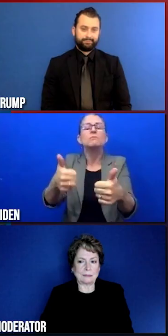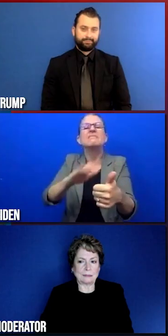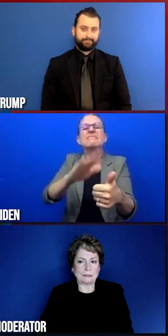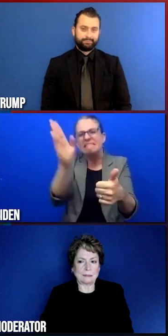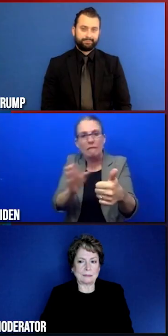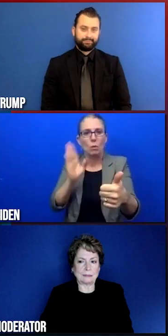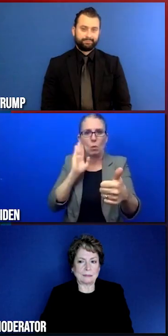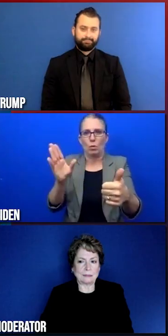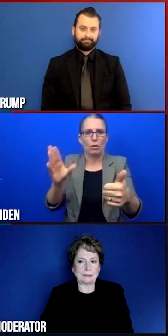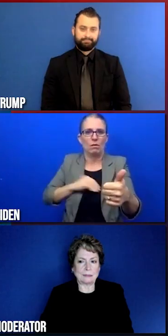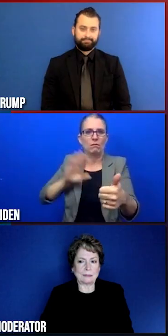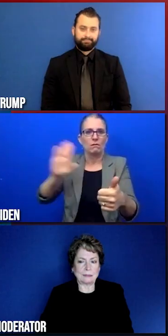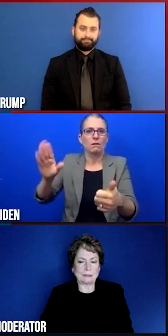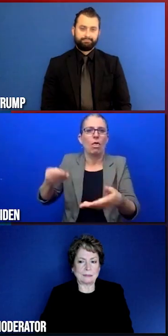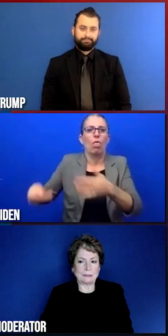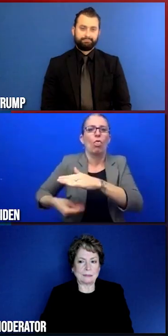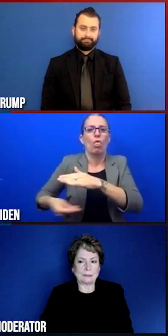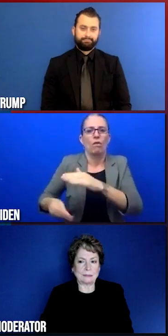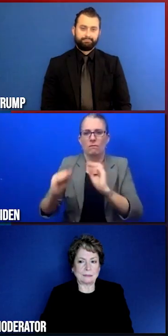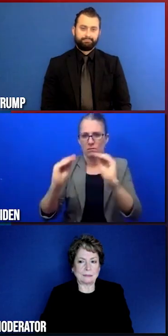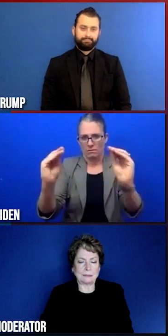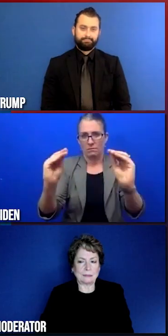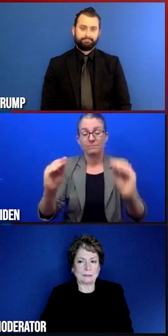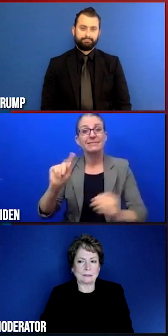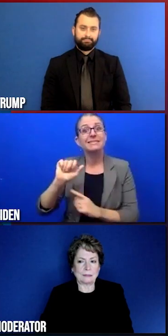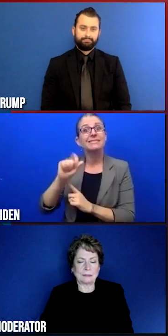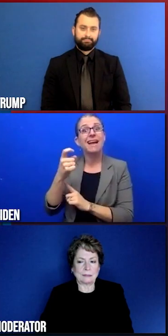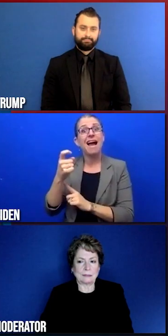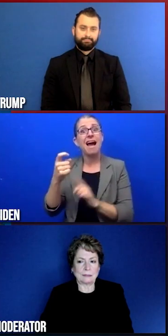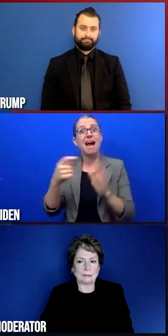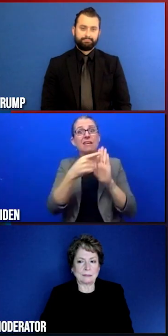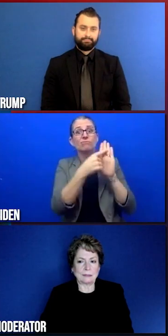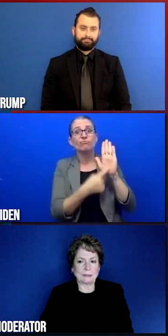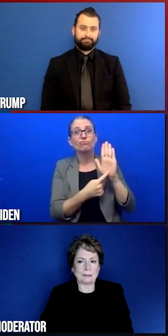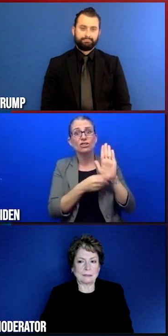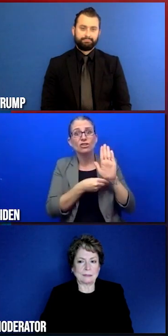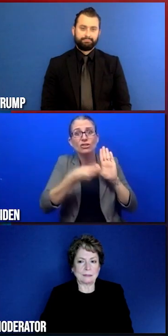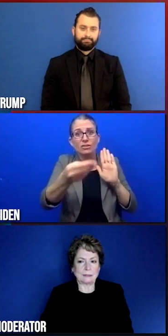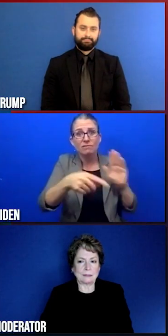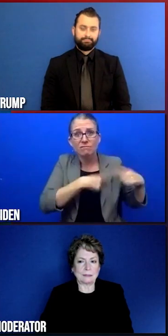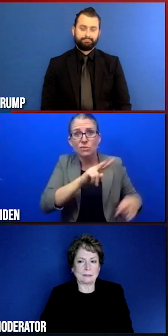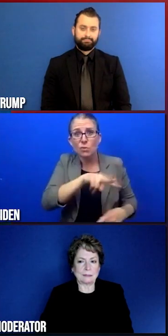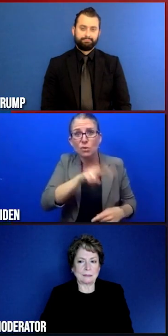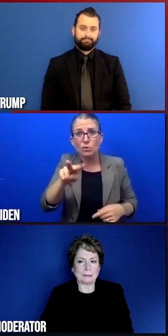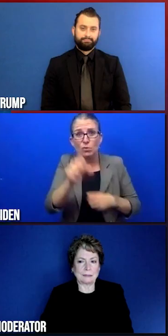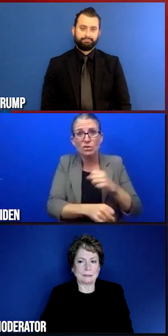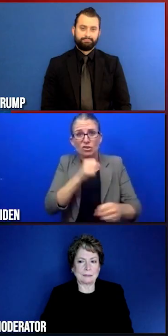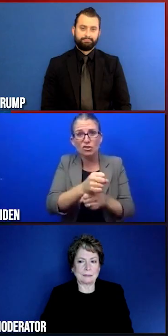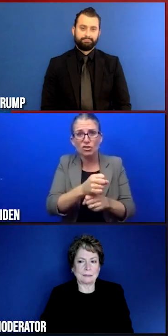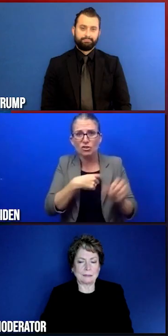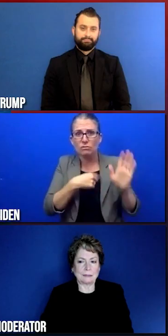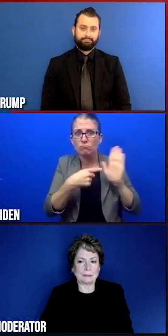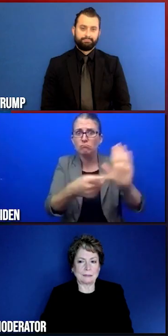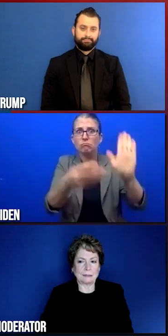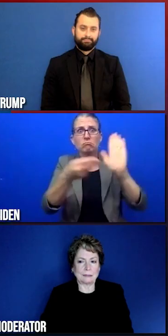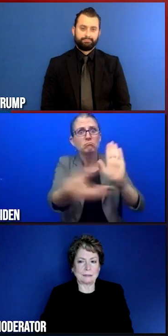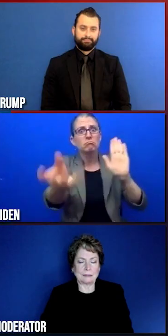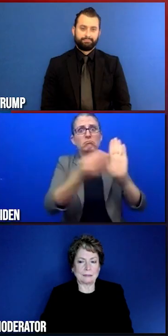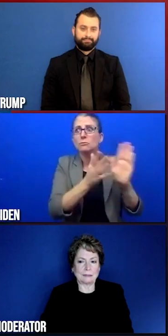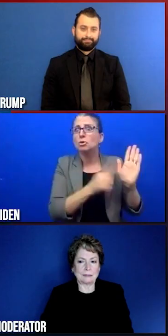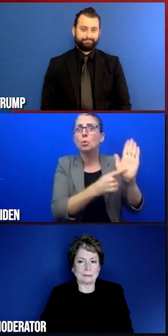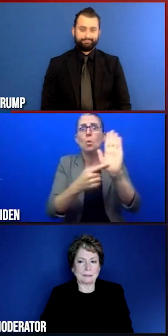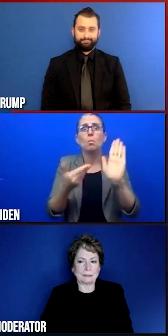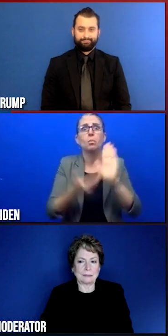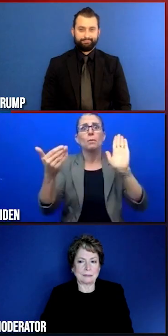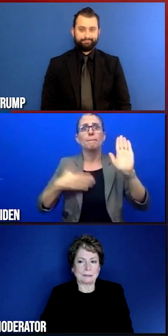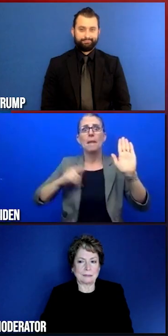returns, 22 years. Go look at them. 22 years of my tax return. You have not released a single solitary year of your tax